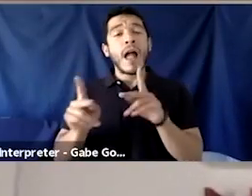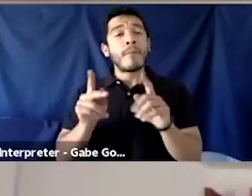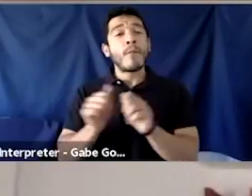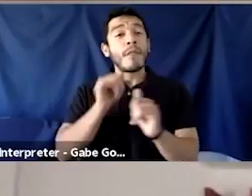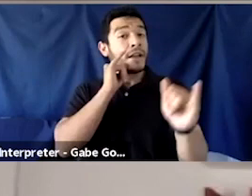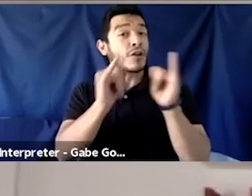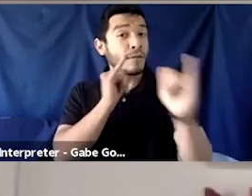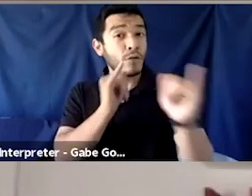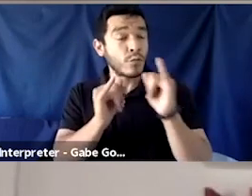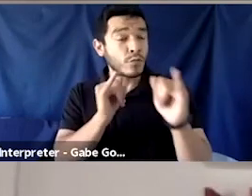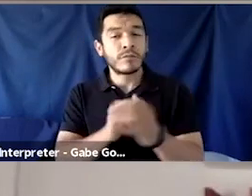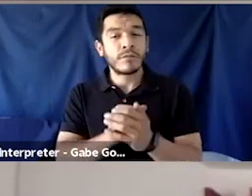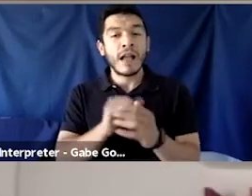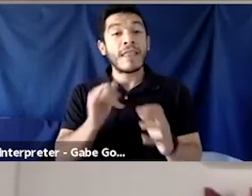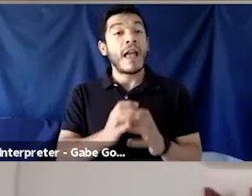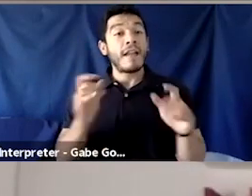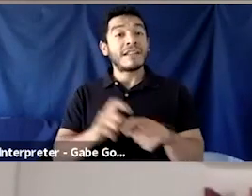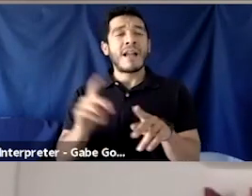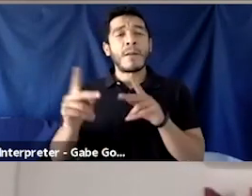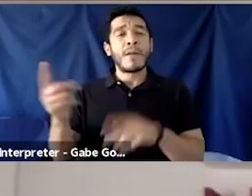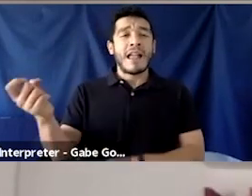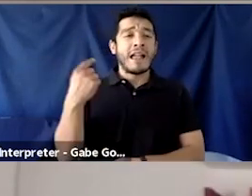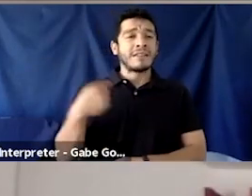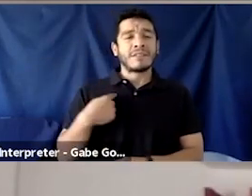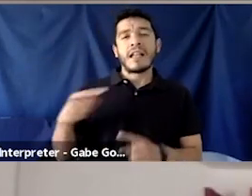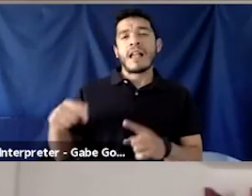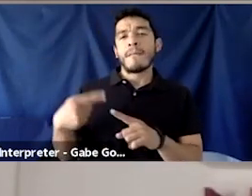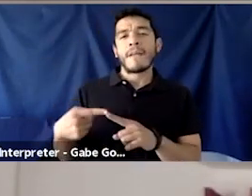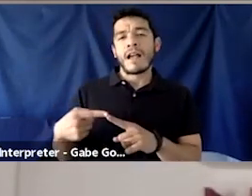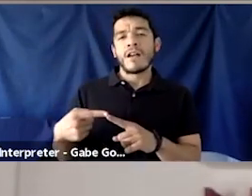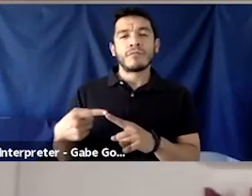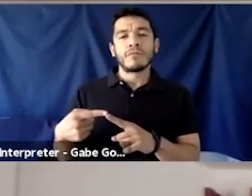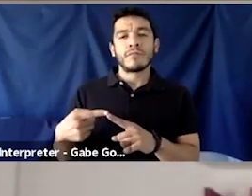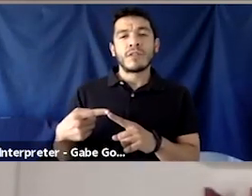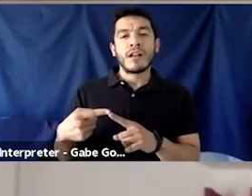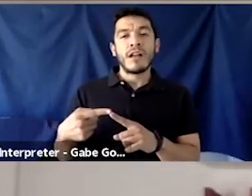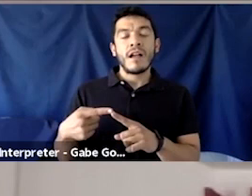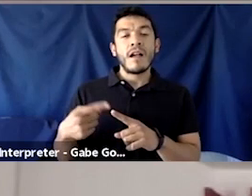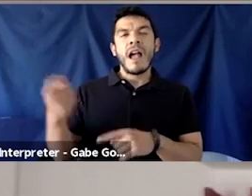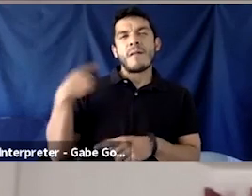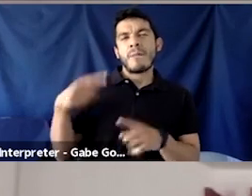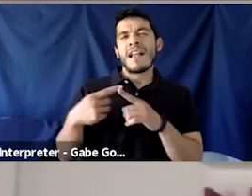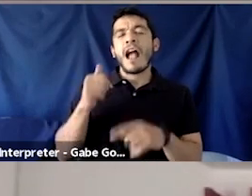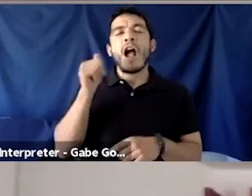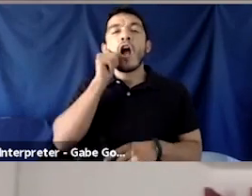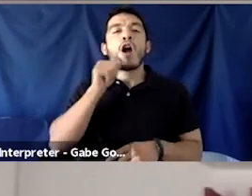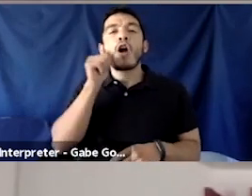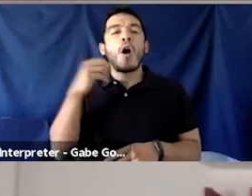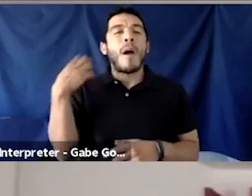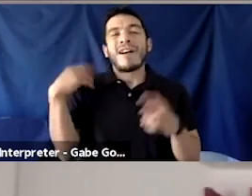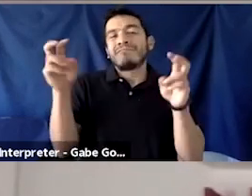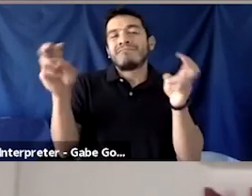lot of the times I get questions about being like a girl boss and being someone that has been able to empower